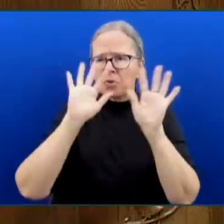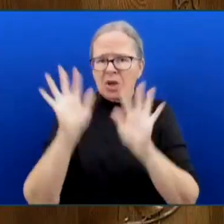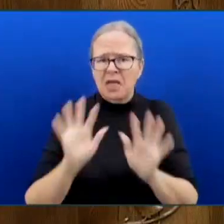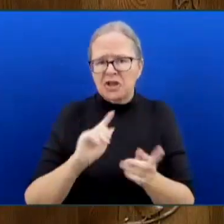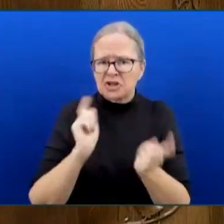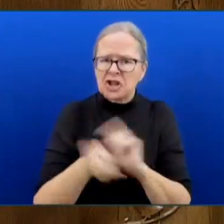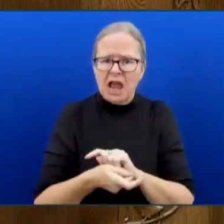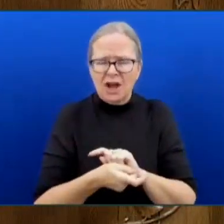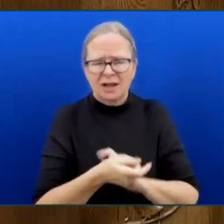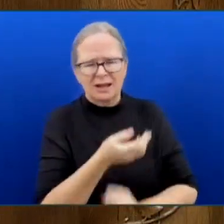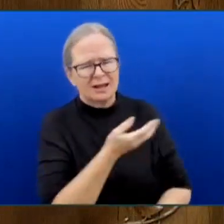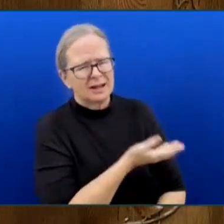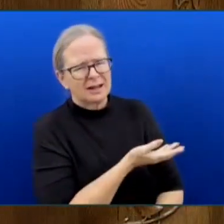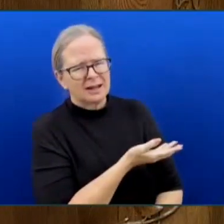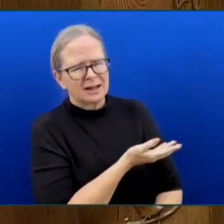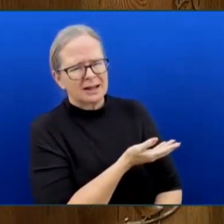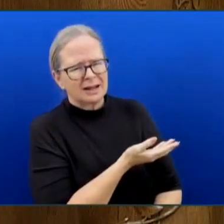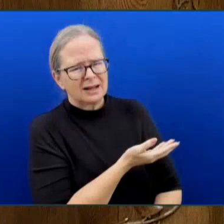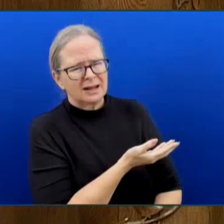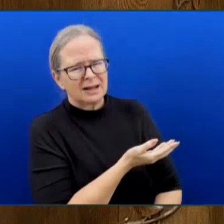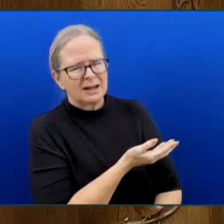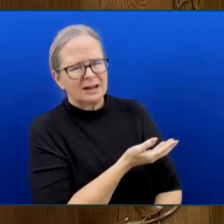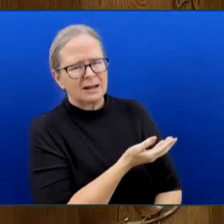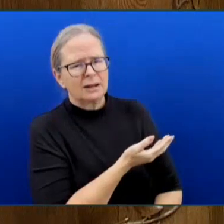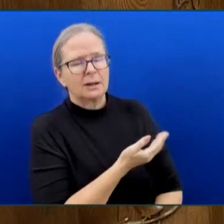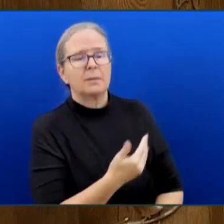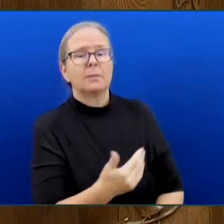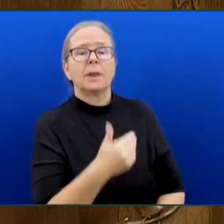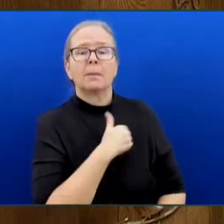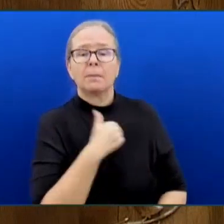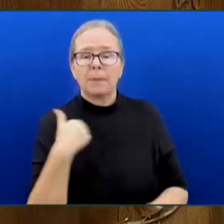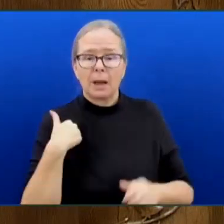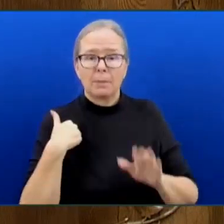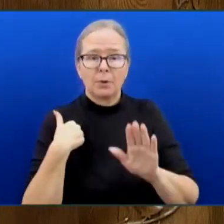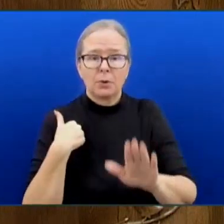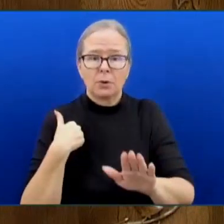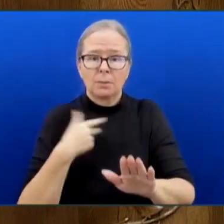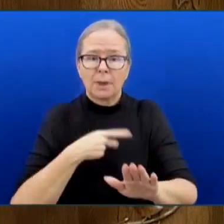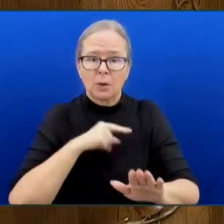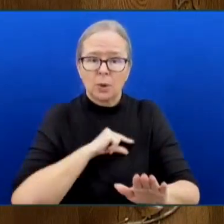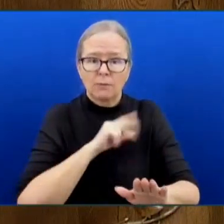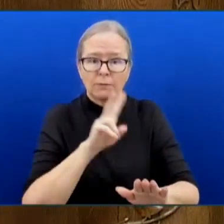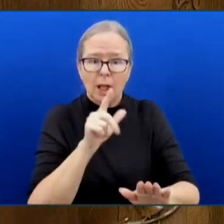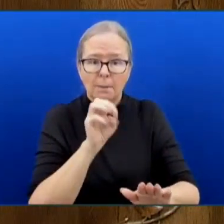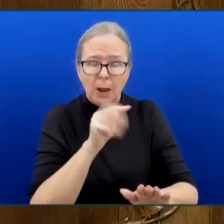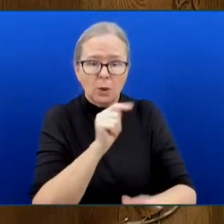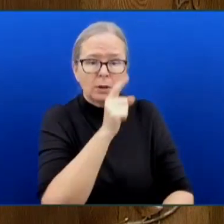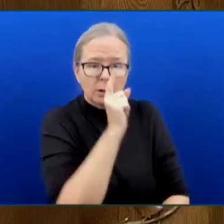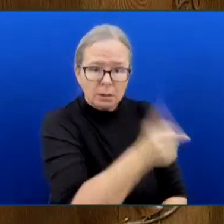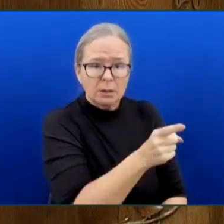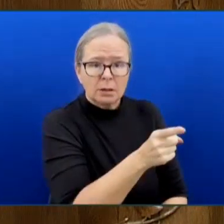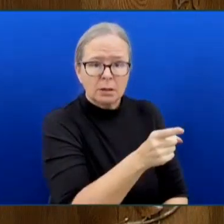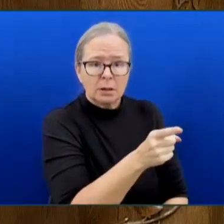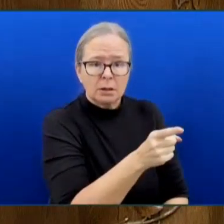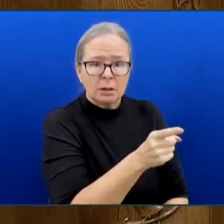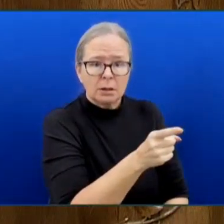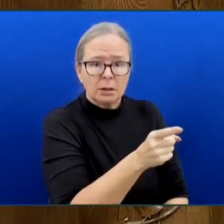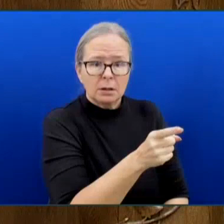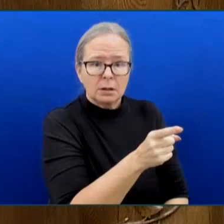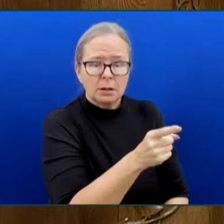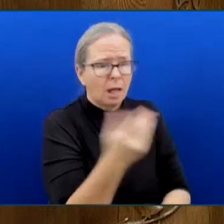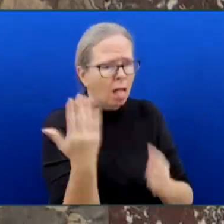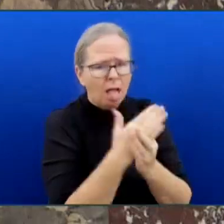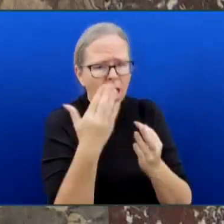for Prince George Valemount. Members, please. No interruptions. Thank